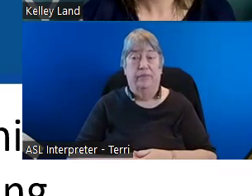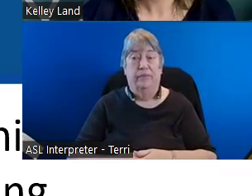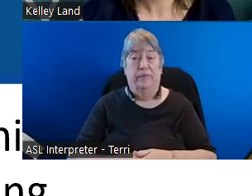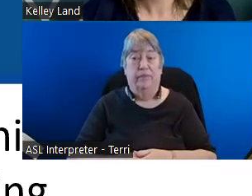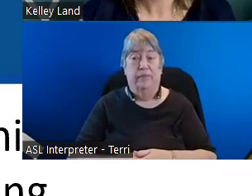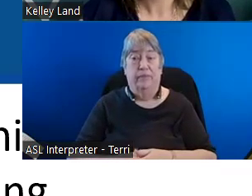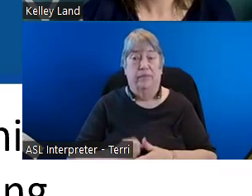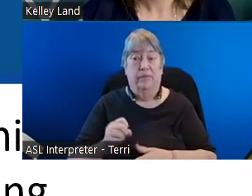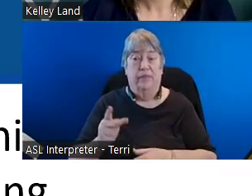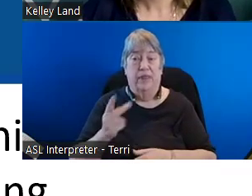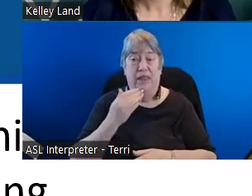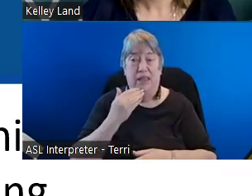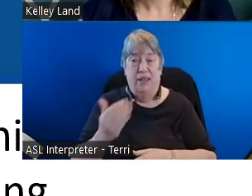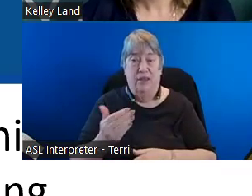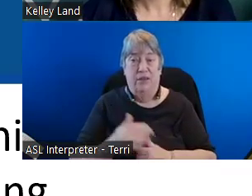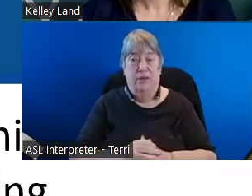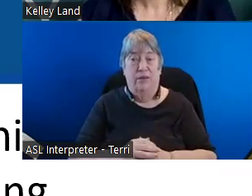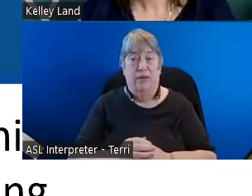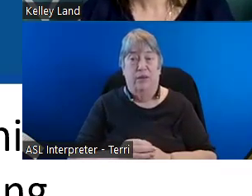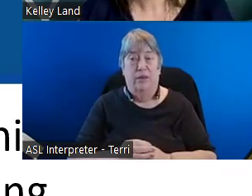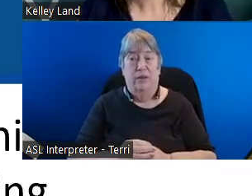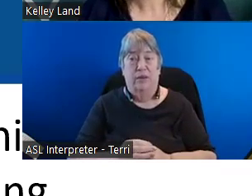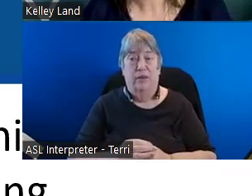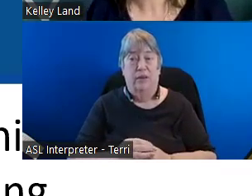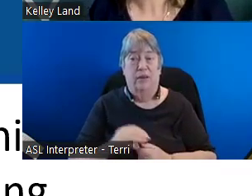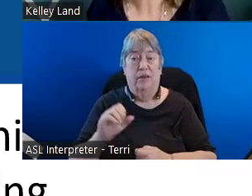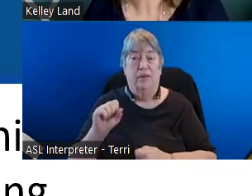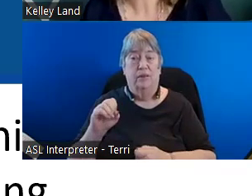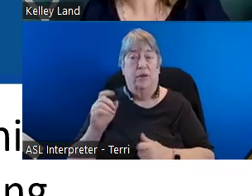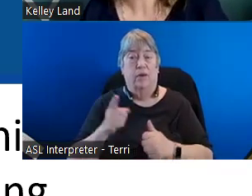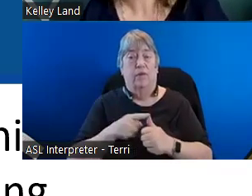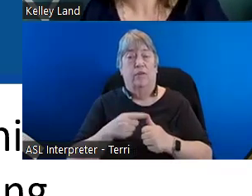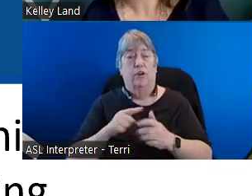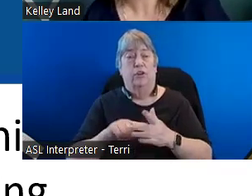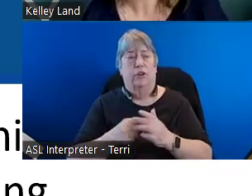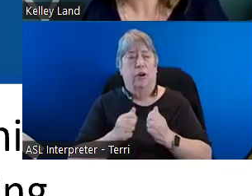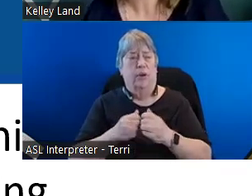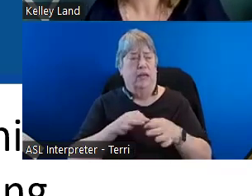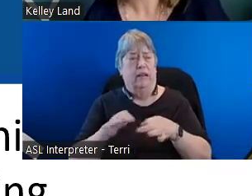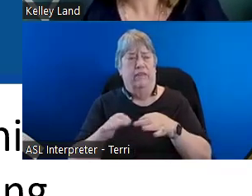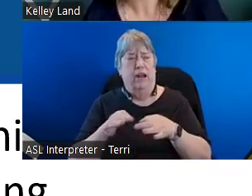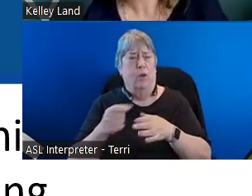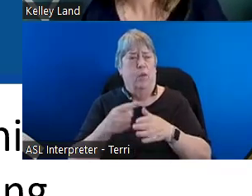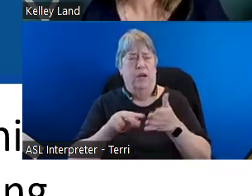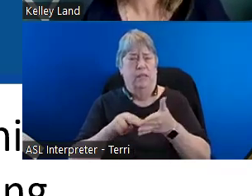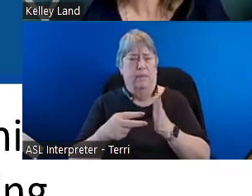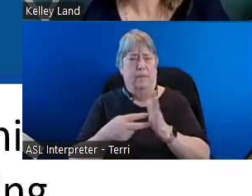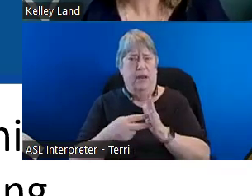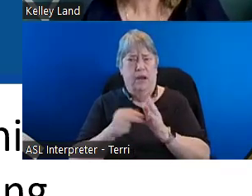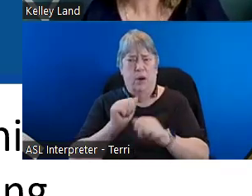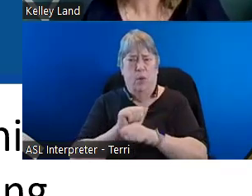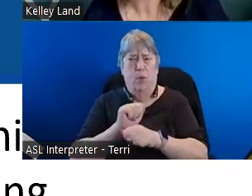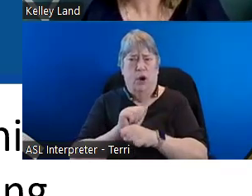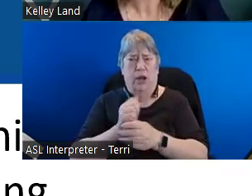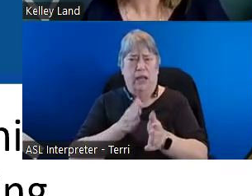Great, thank you so much. So I want to first start with defining what work incentives are. So most of you might